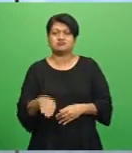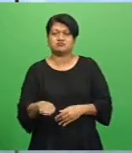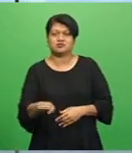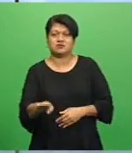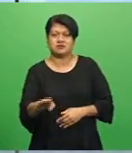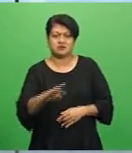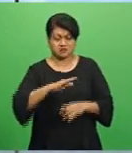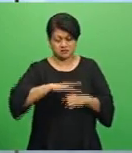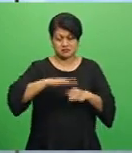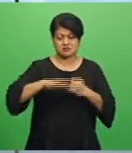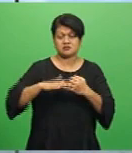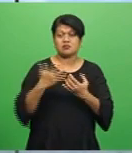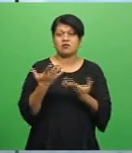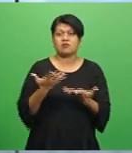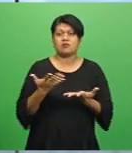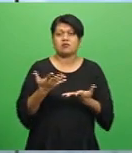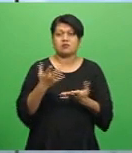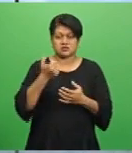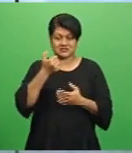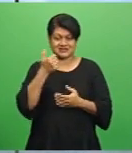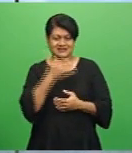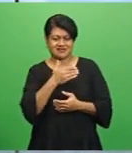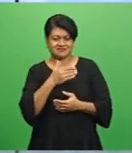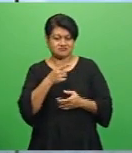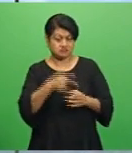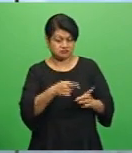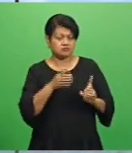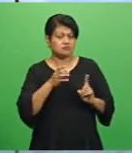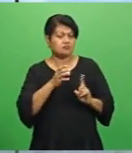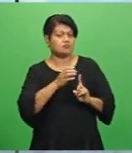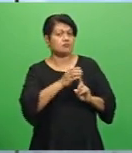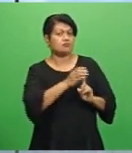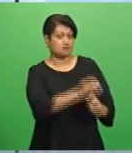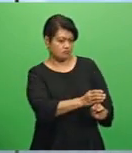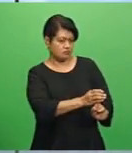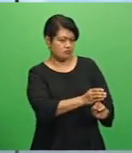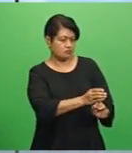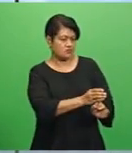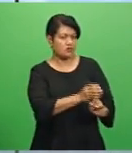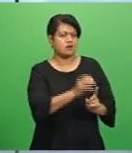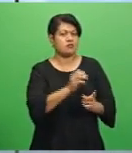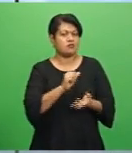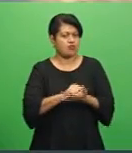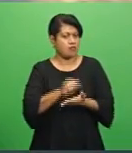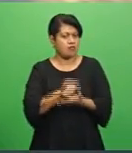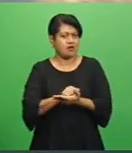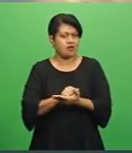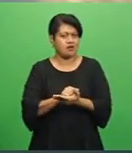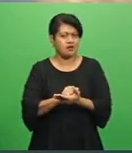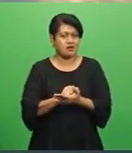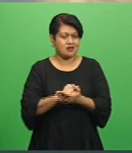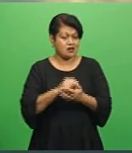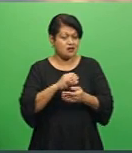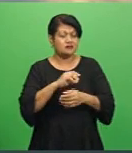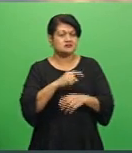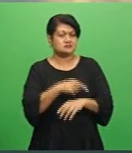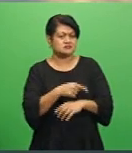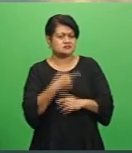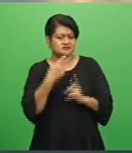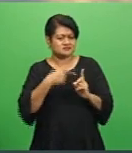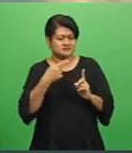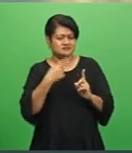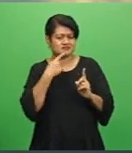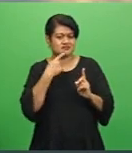the 600 personnel on board complete their 14 days COVID-19 quarantine period. Commissioner Northern Division Urai